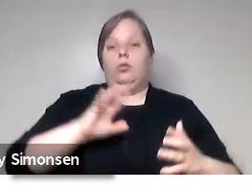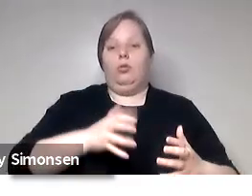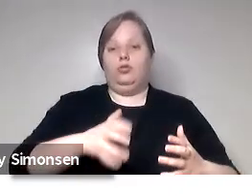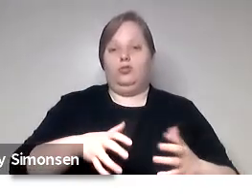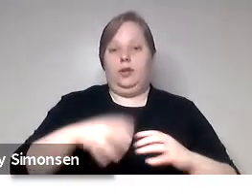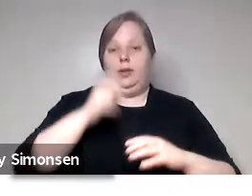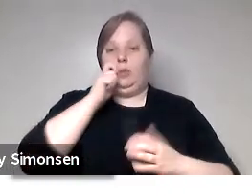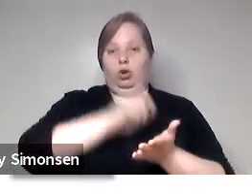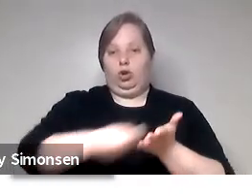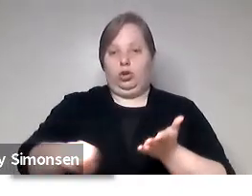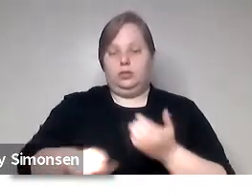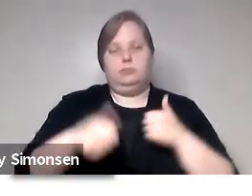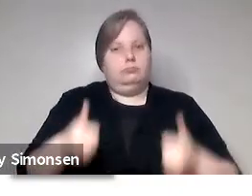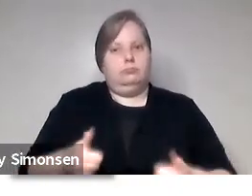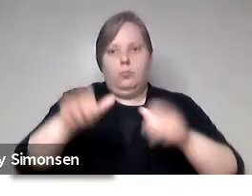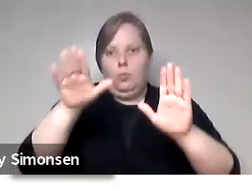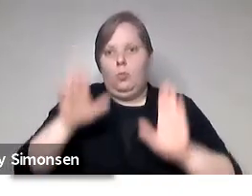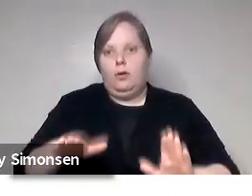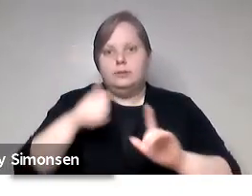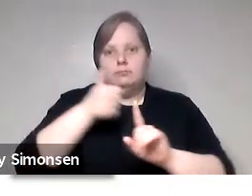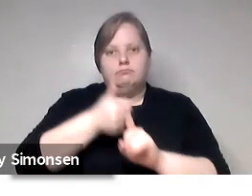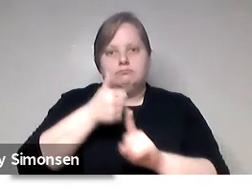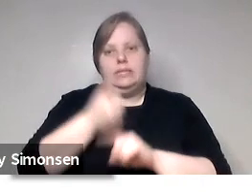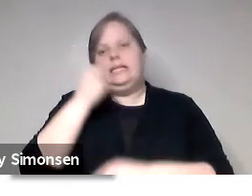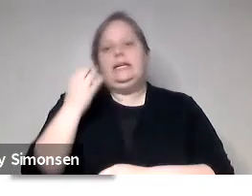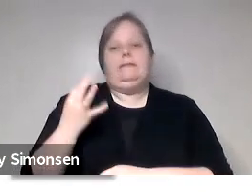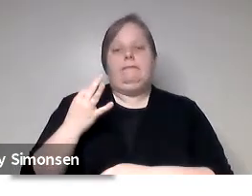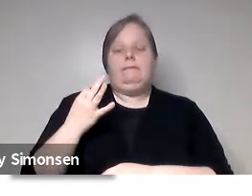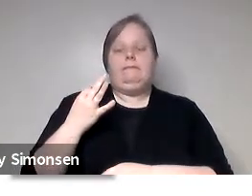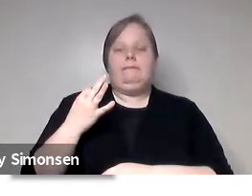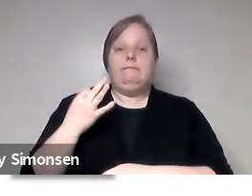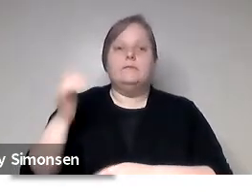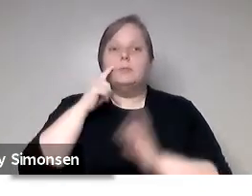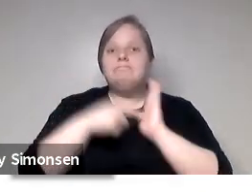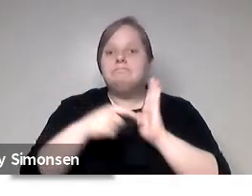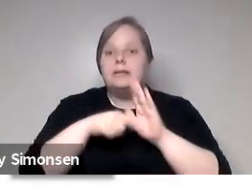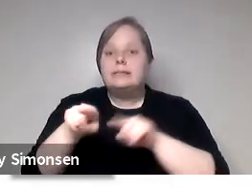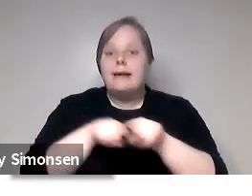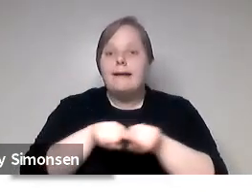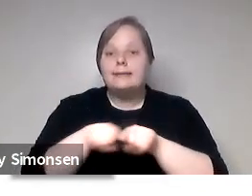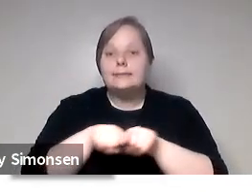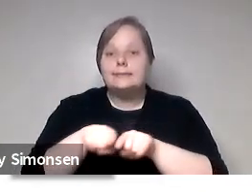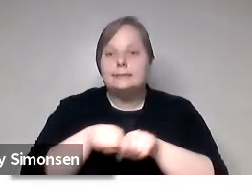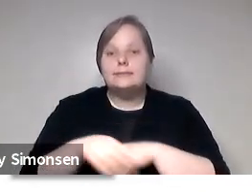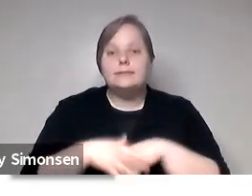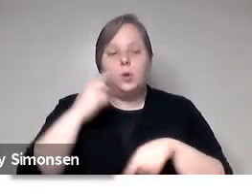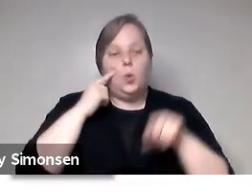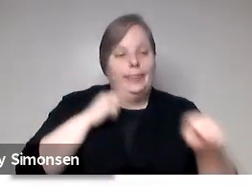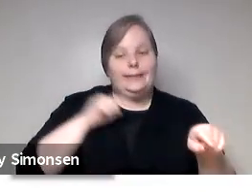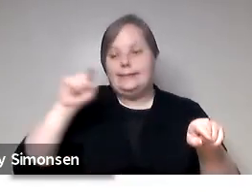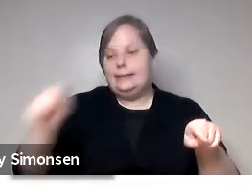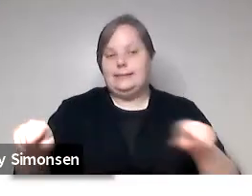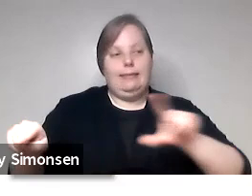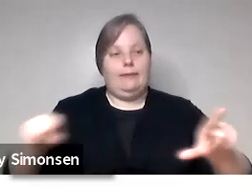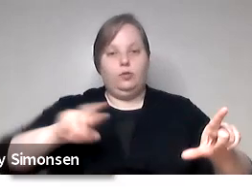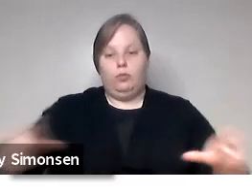great for helping you if you can, like socks even, you know, this pair goes together, left, right,